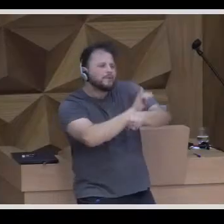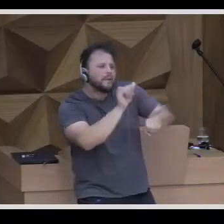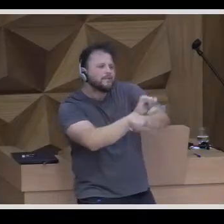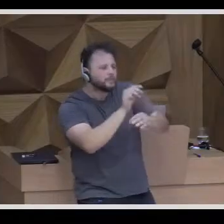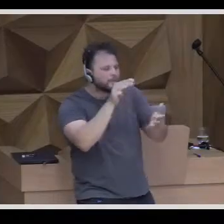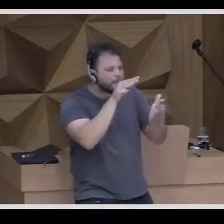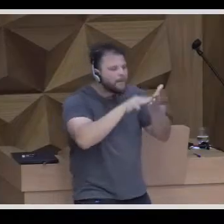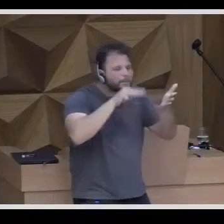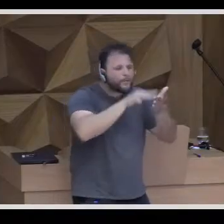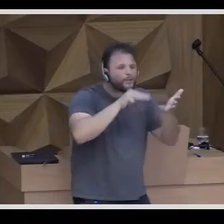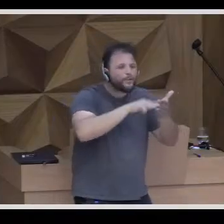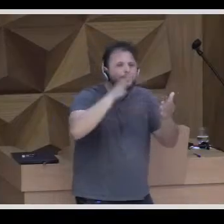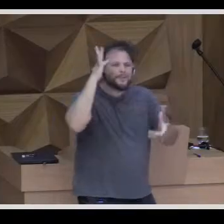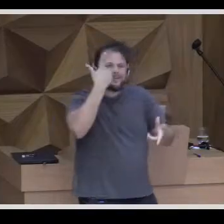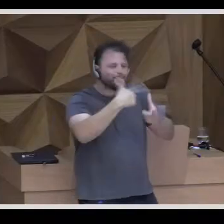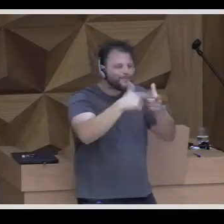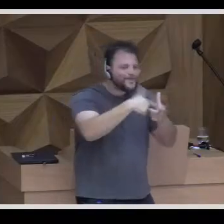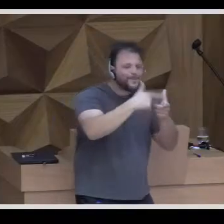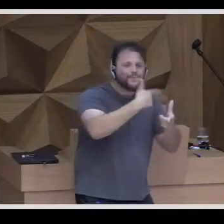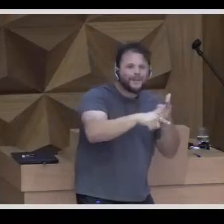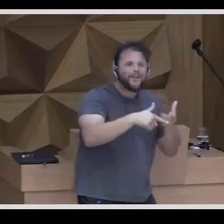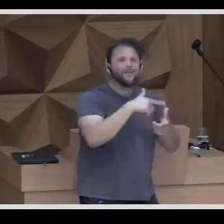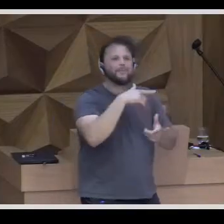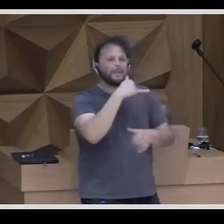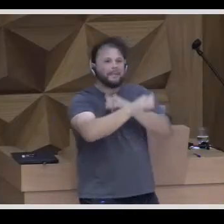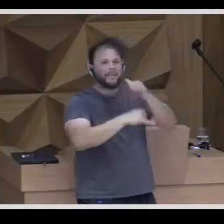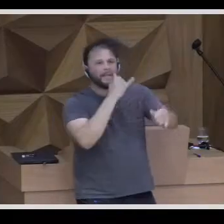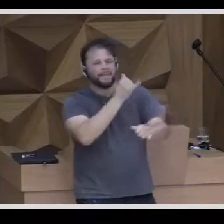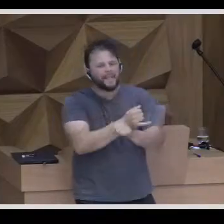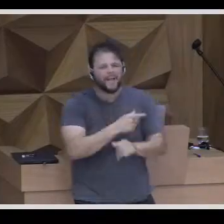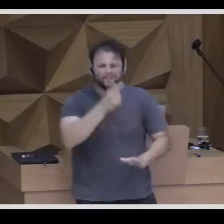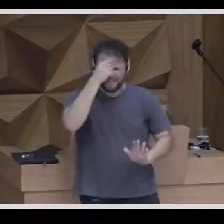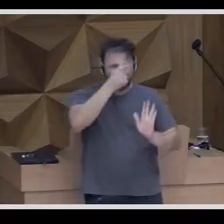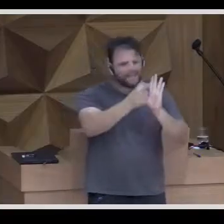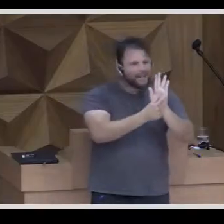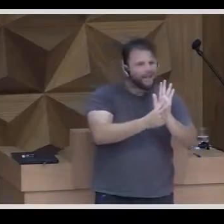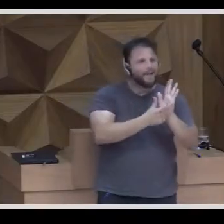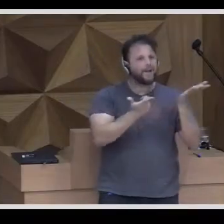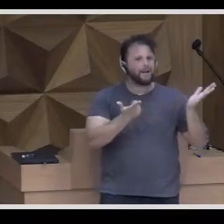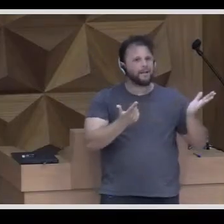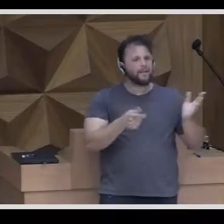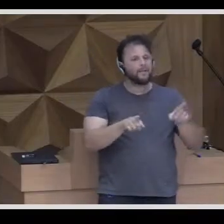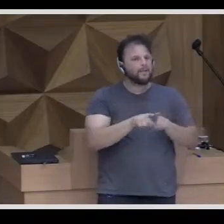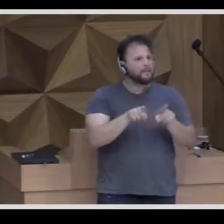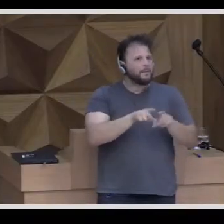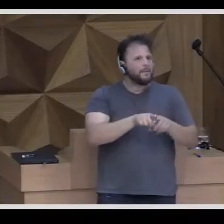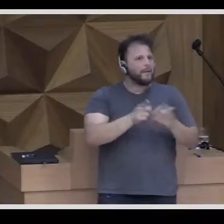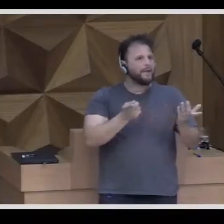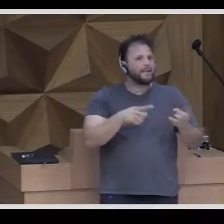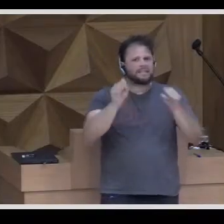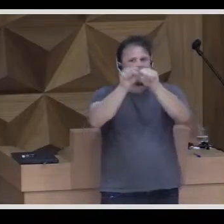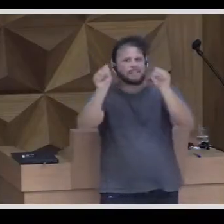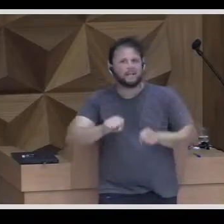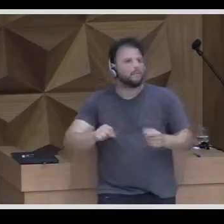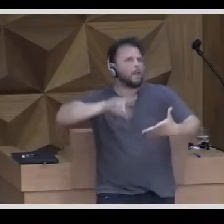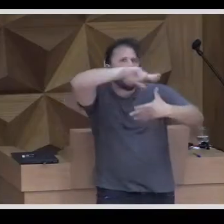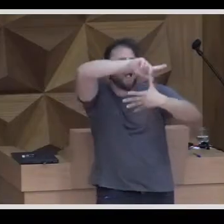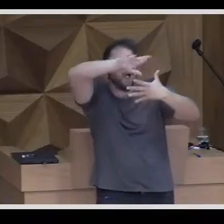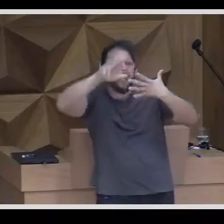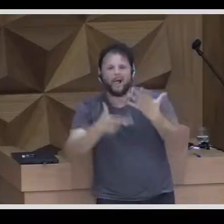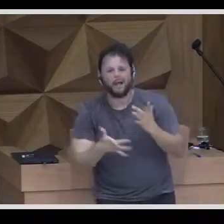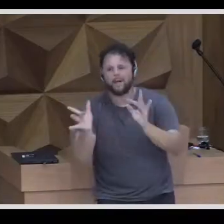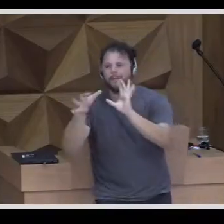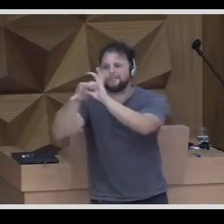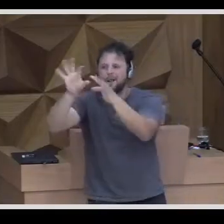technology and IoT and AI and all of these really smart embedded systems, we also need to think about who